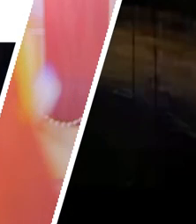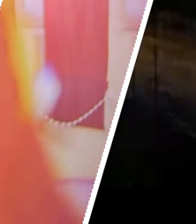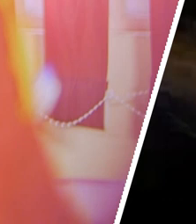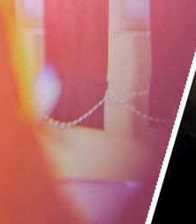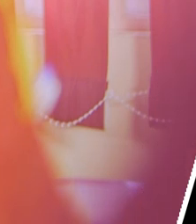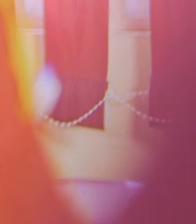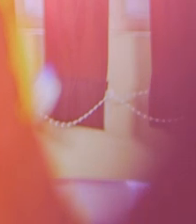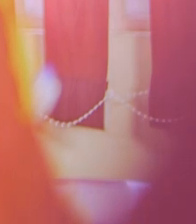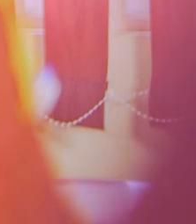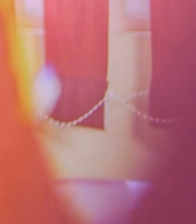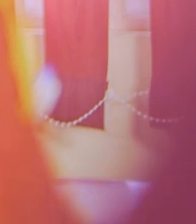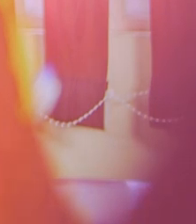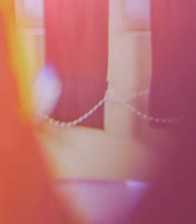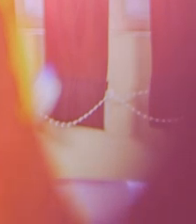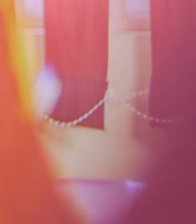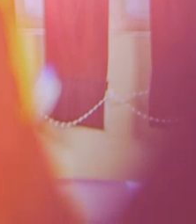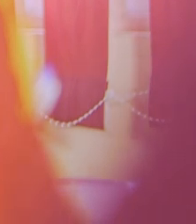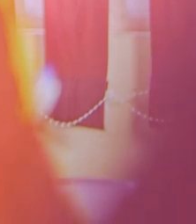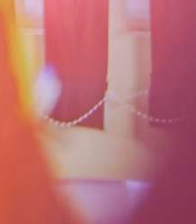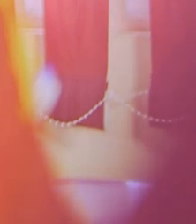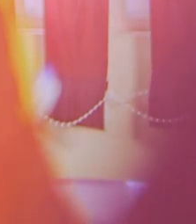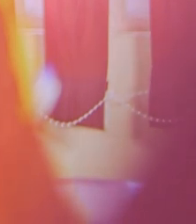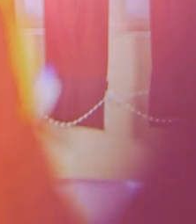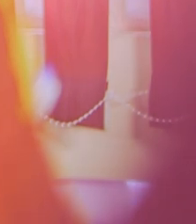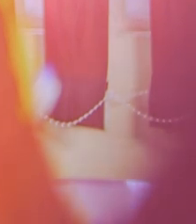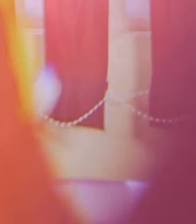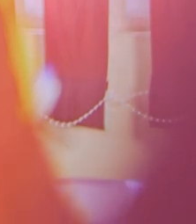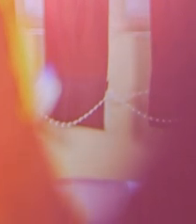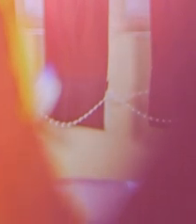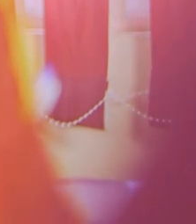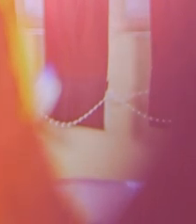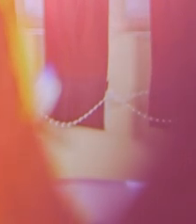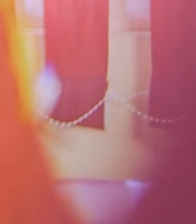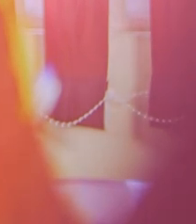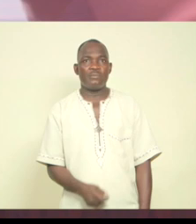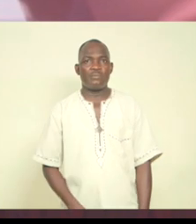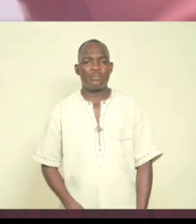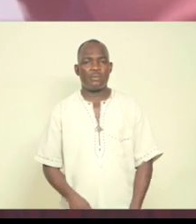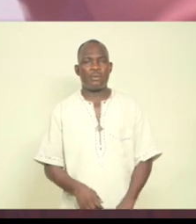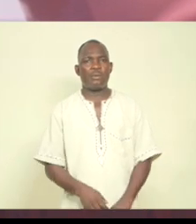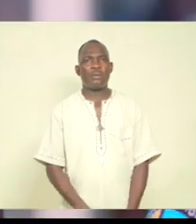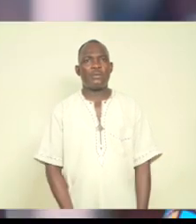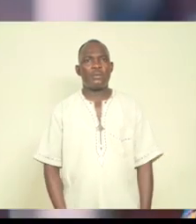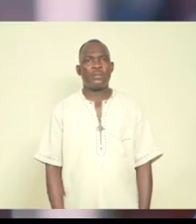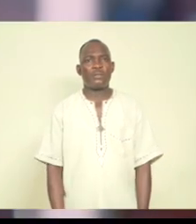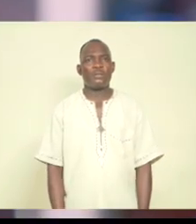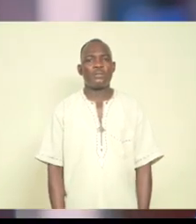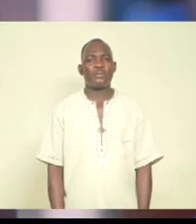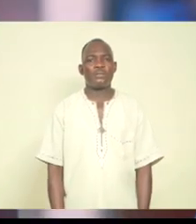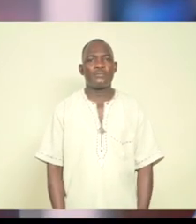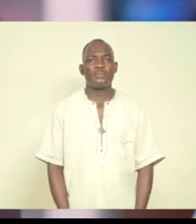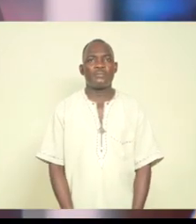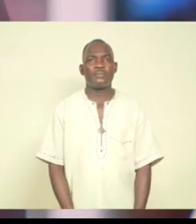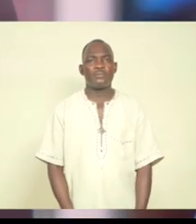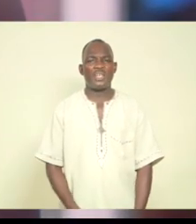Service. We need to educate a lot of people on child abuse, because being on the road for some time now, you realize that some parents